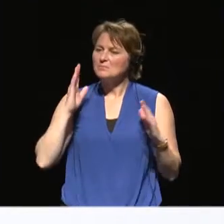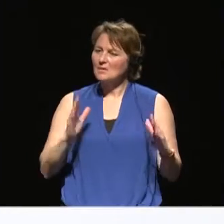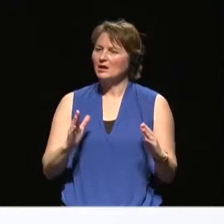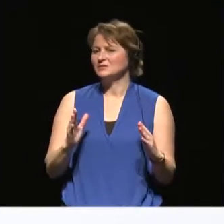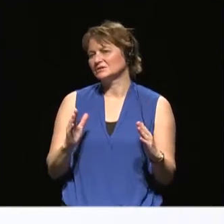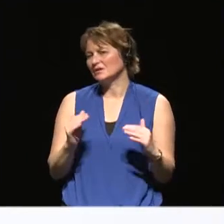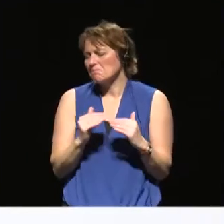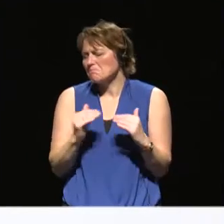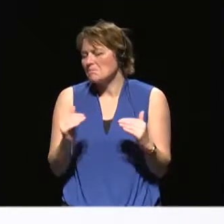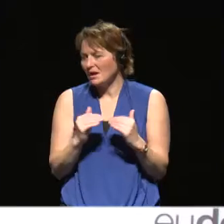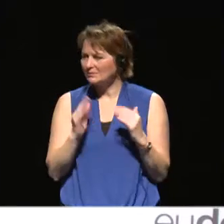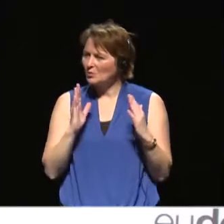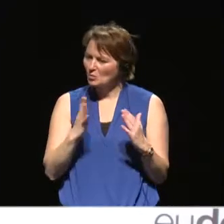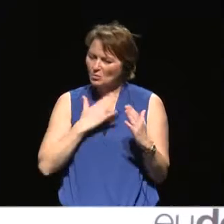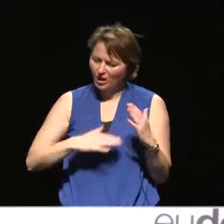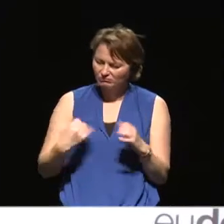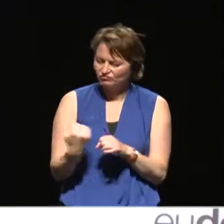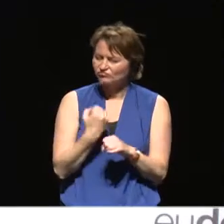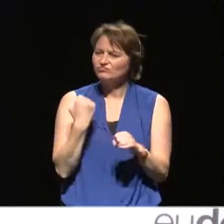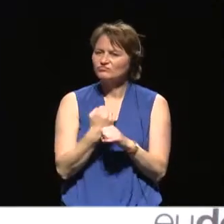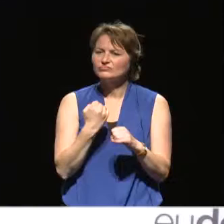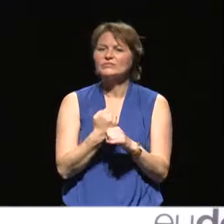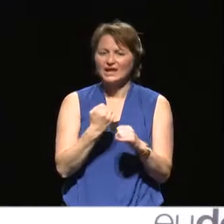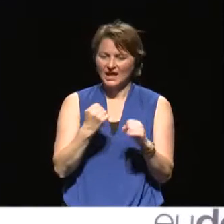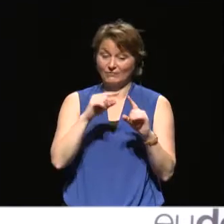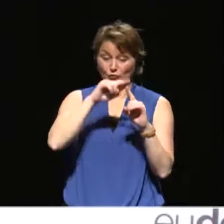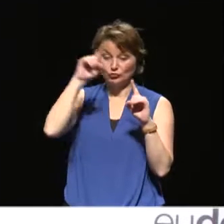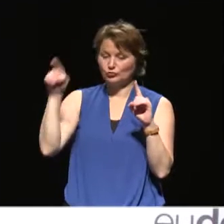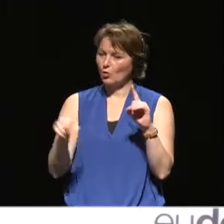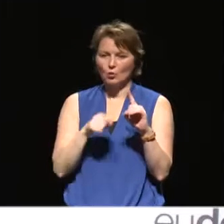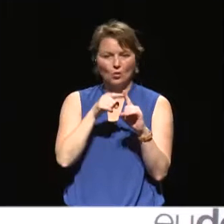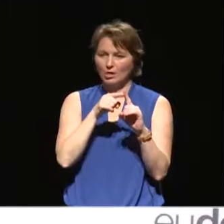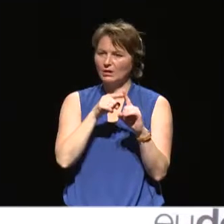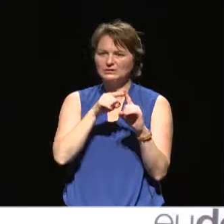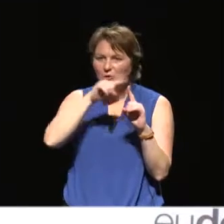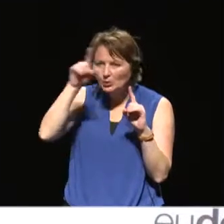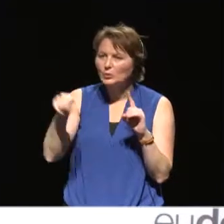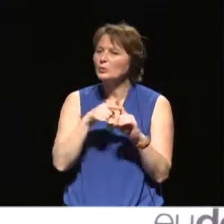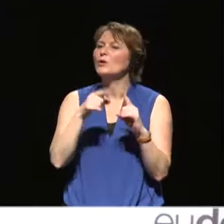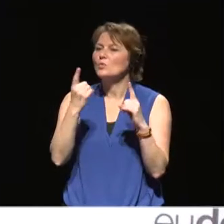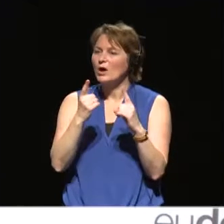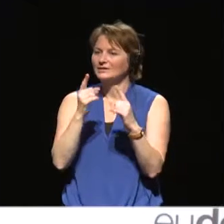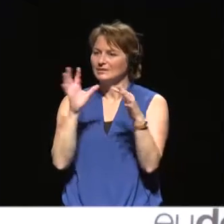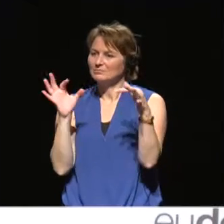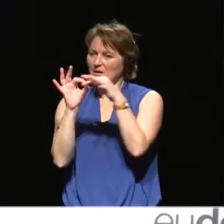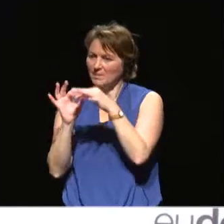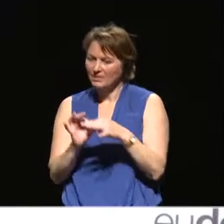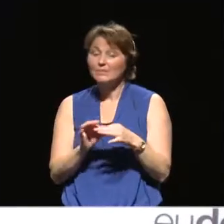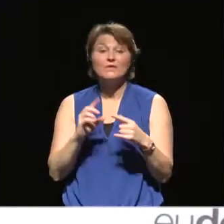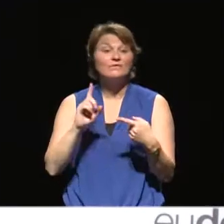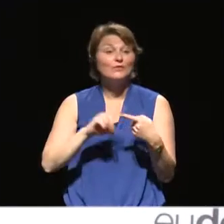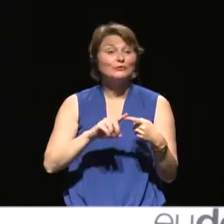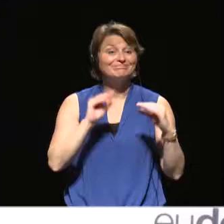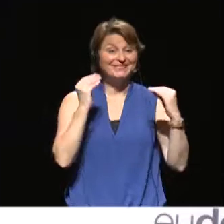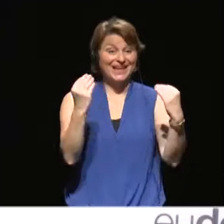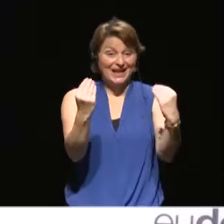least try to create certain gaps into this circle. The first thing is education. Everything starts